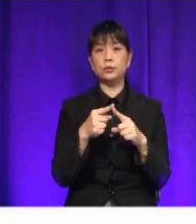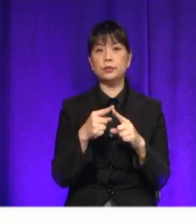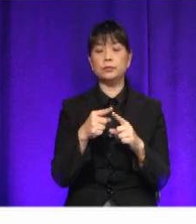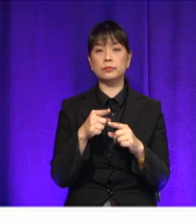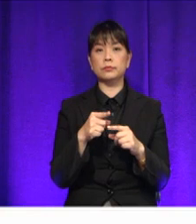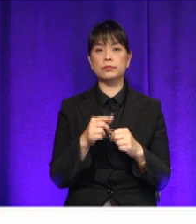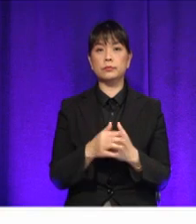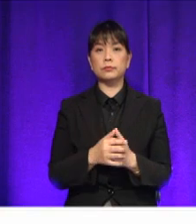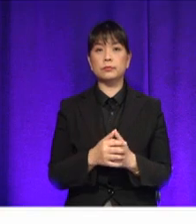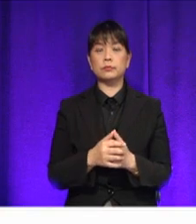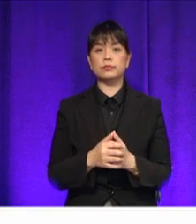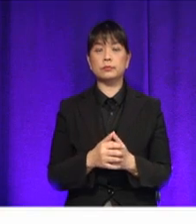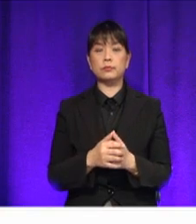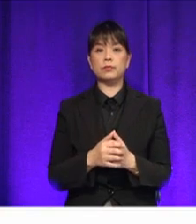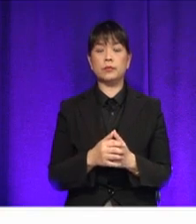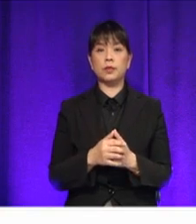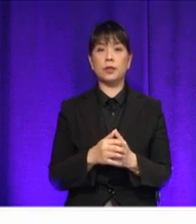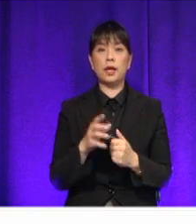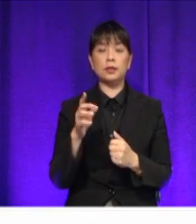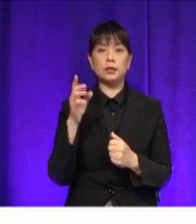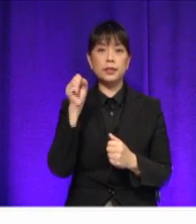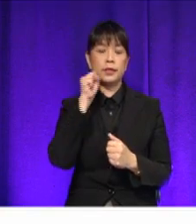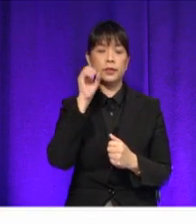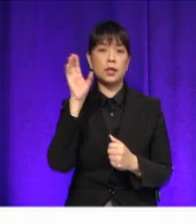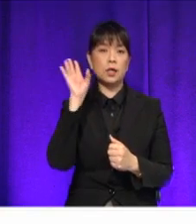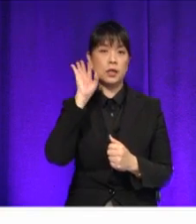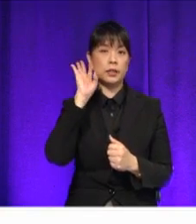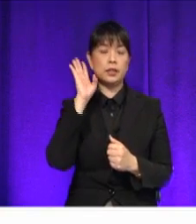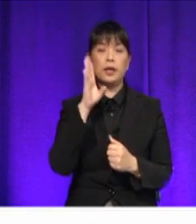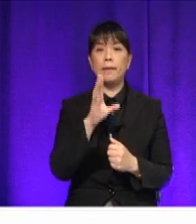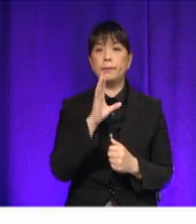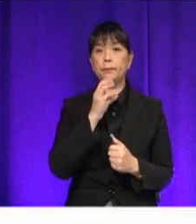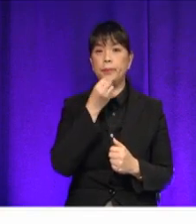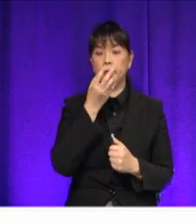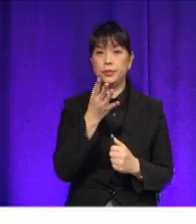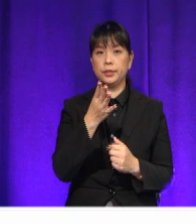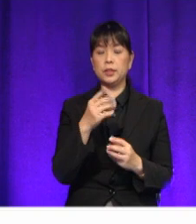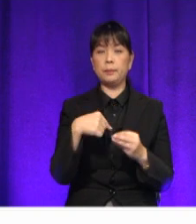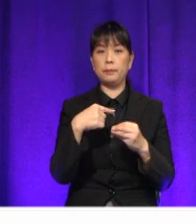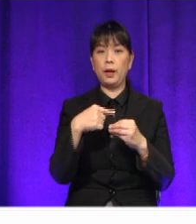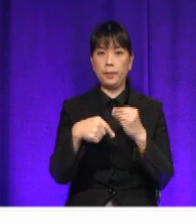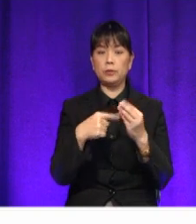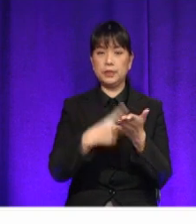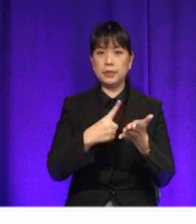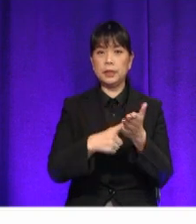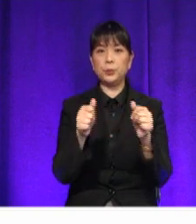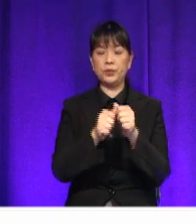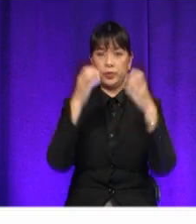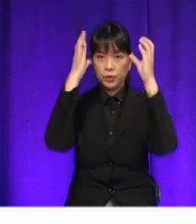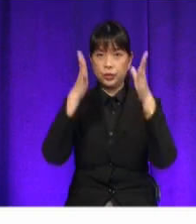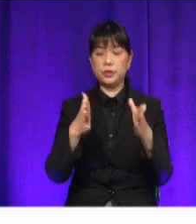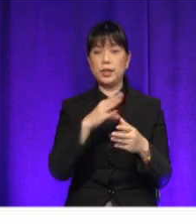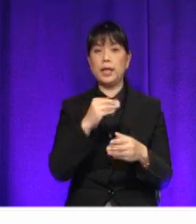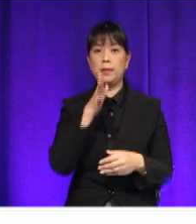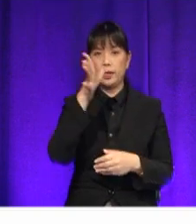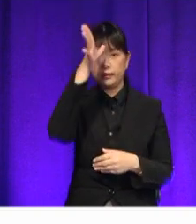Congratulations. I've heard him mentioning about discussing with the teachers and parents. Yeah. And don't